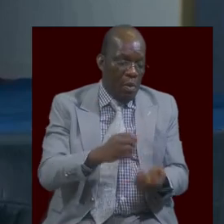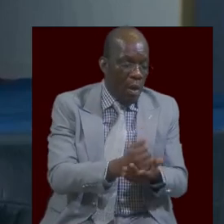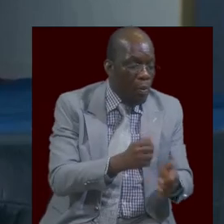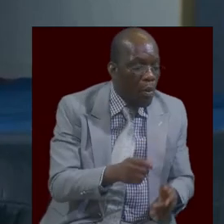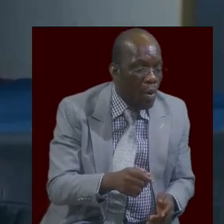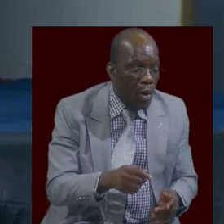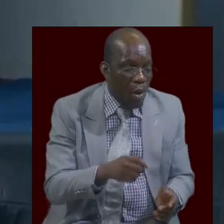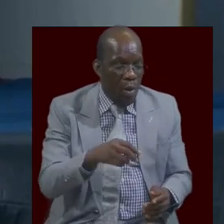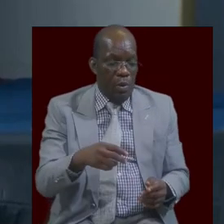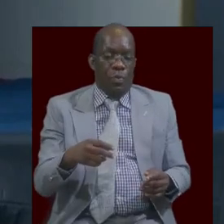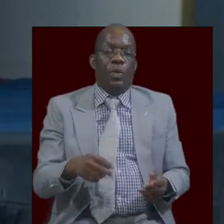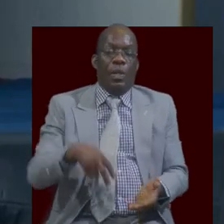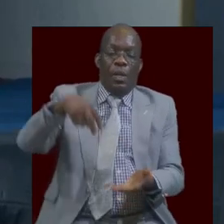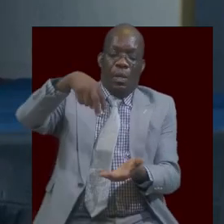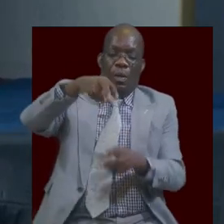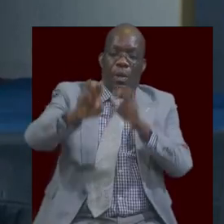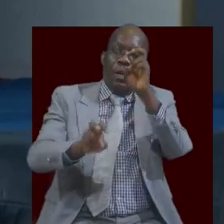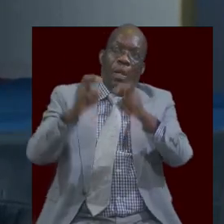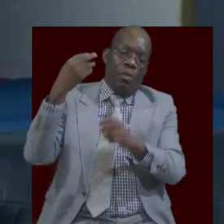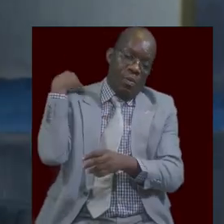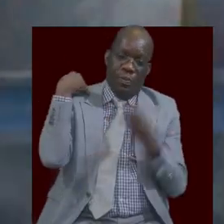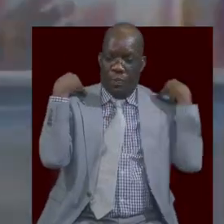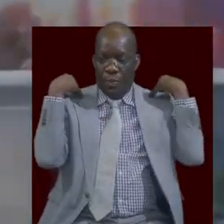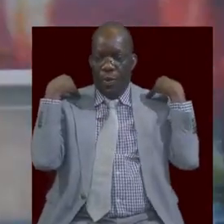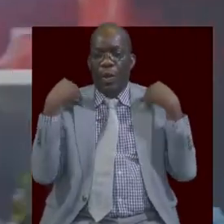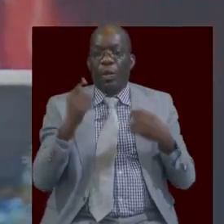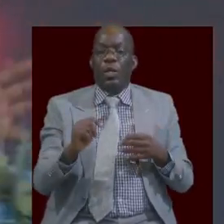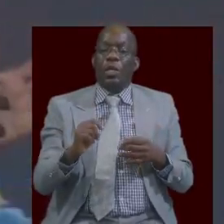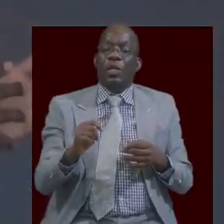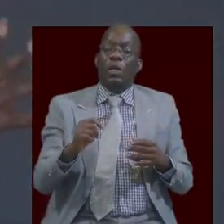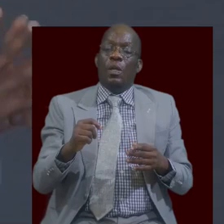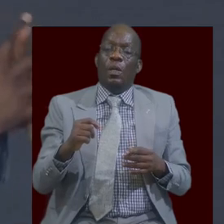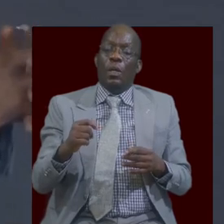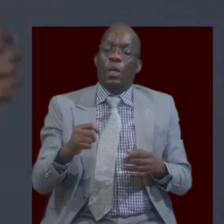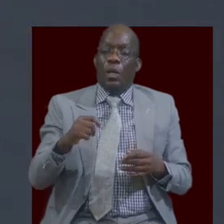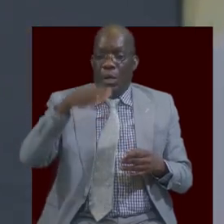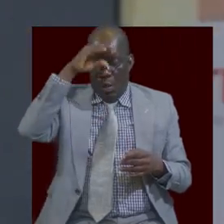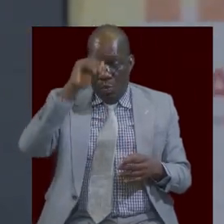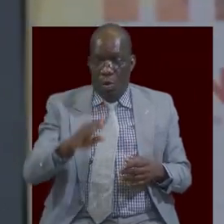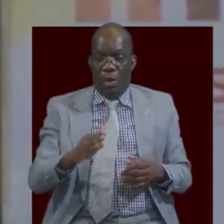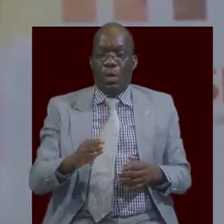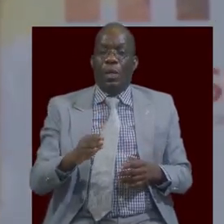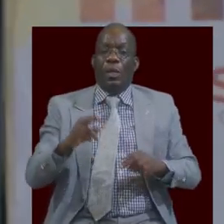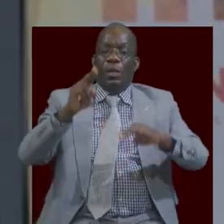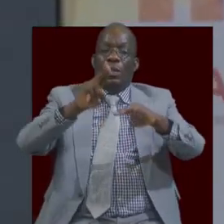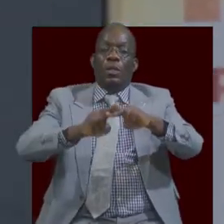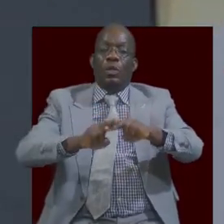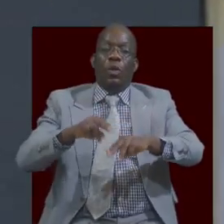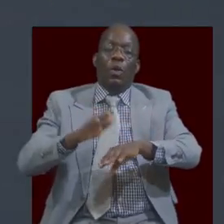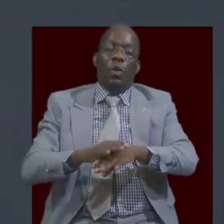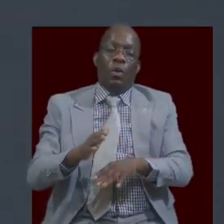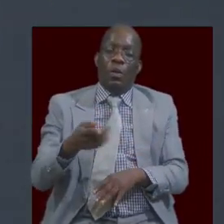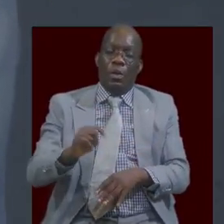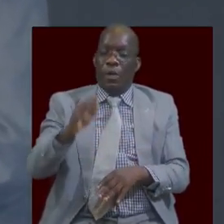climb on my shoulder. And the little boy climbs on the shoulder of Daddy. And